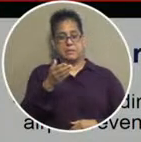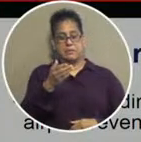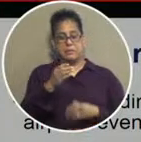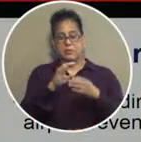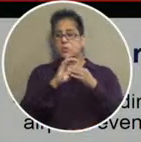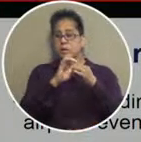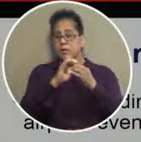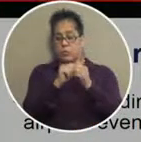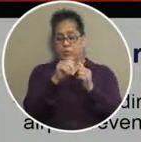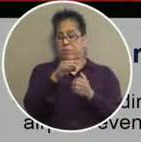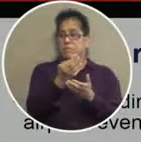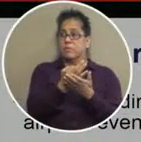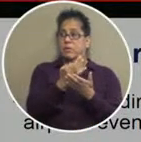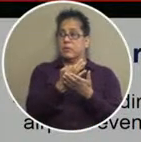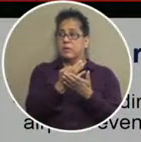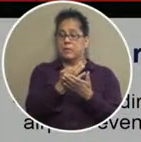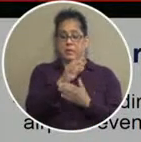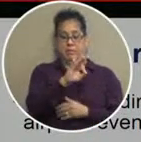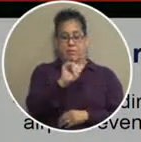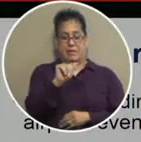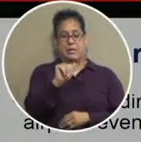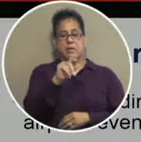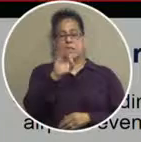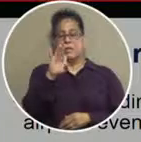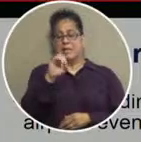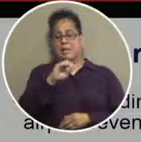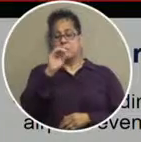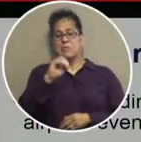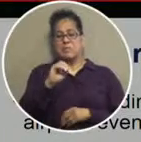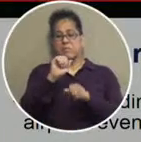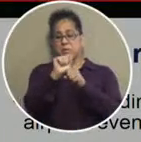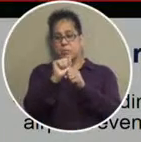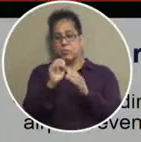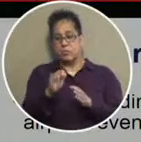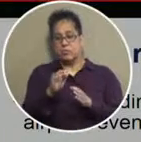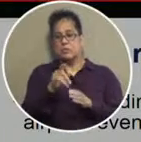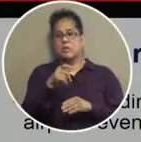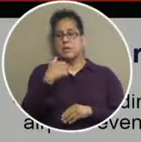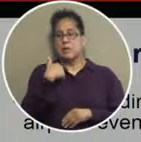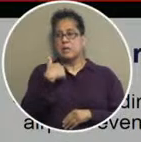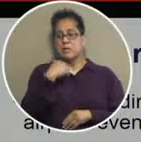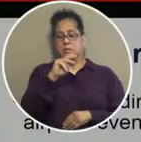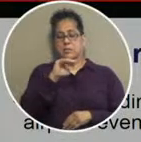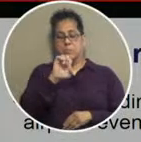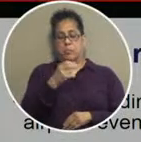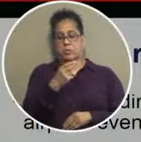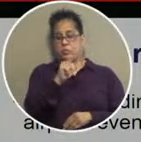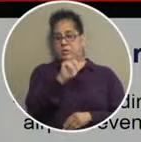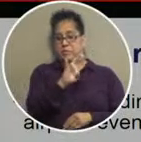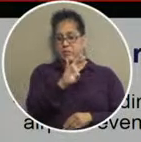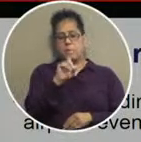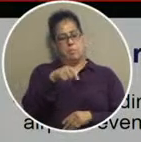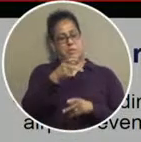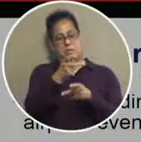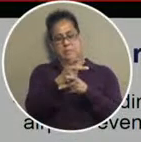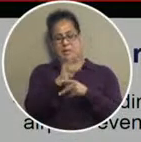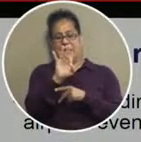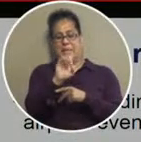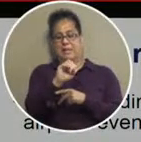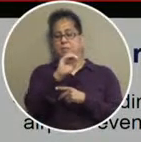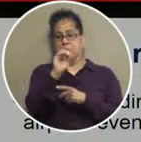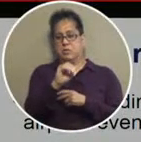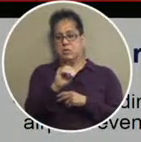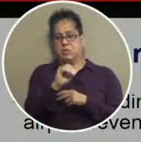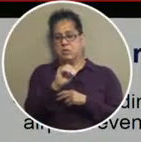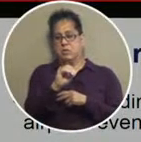to this funding is that the airport must continue to employ 90% of the employees that they had as of March 27th, and they must maintain that 90% through the